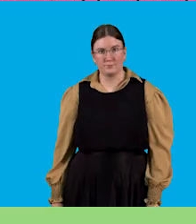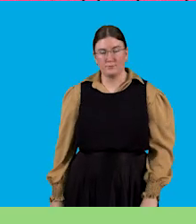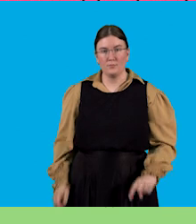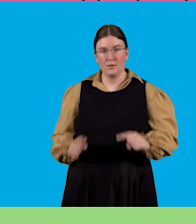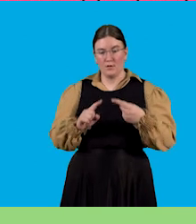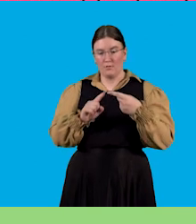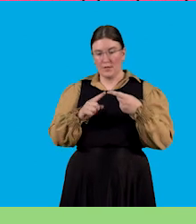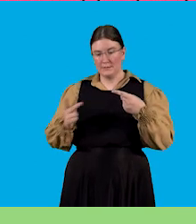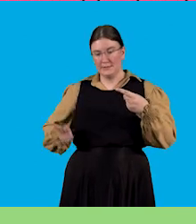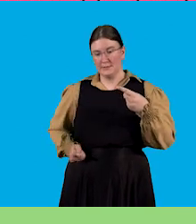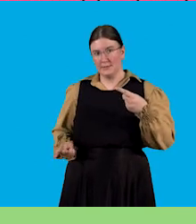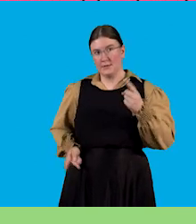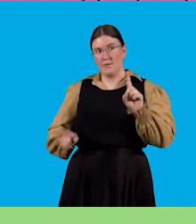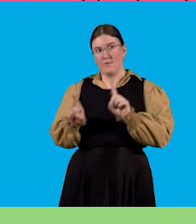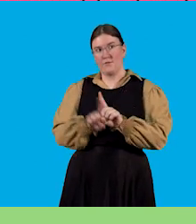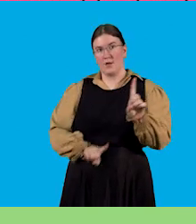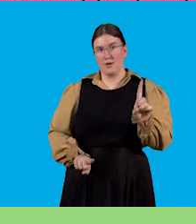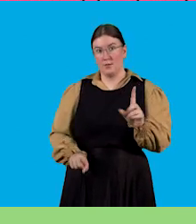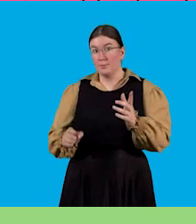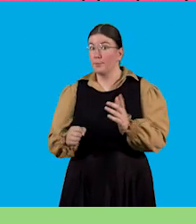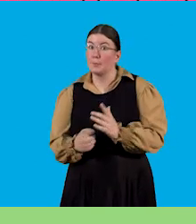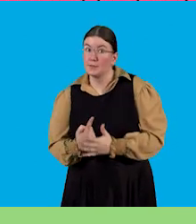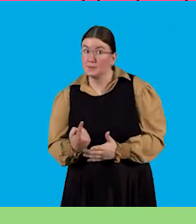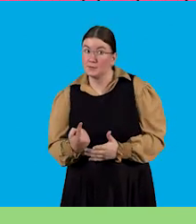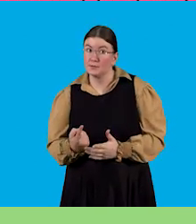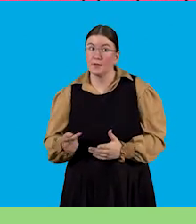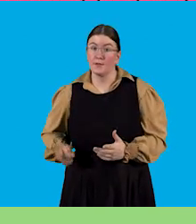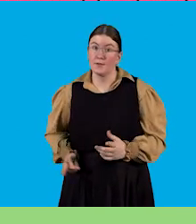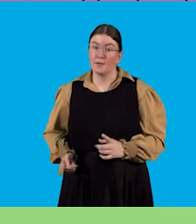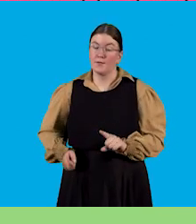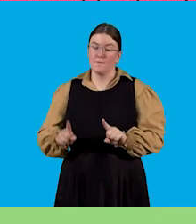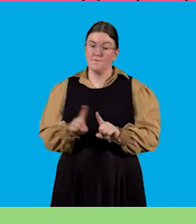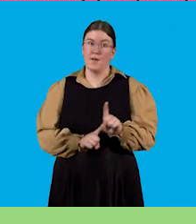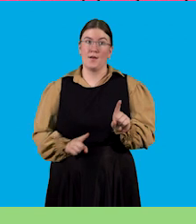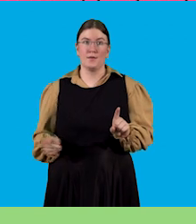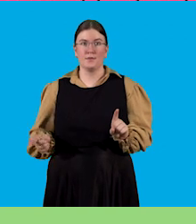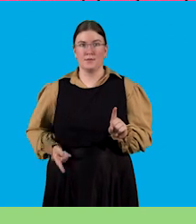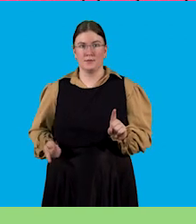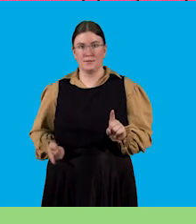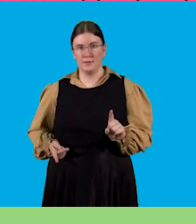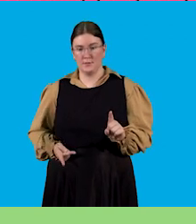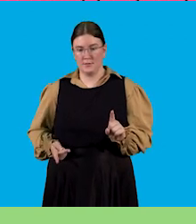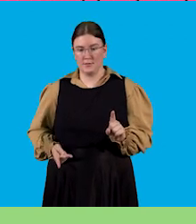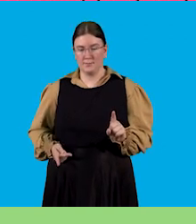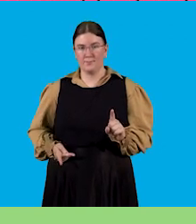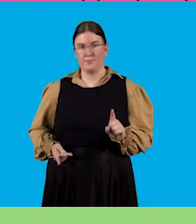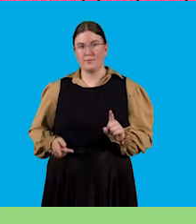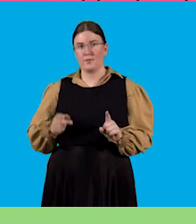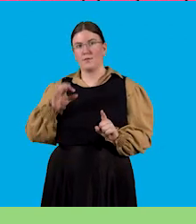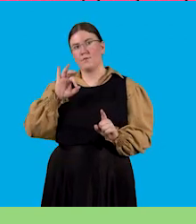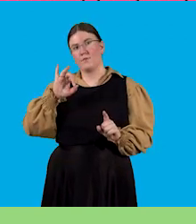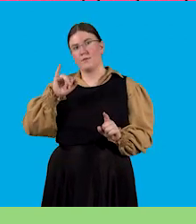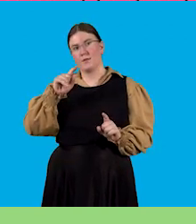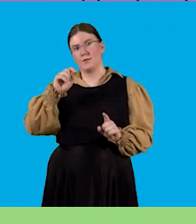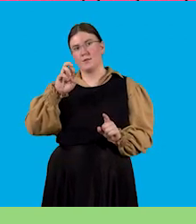First health issue is a kidney failure. So what happens when you have a kidney failure? Here, your kidney loses the ability to filter